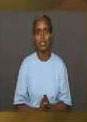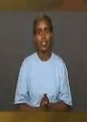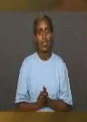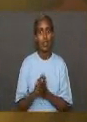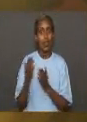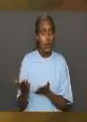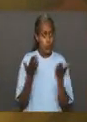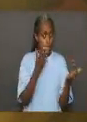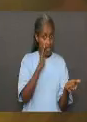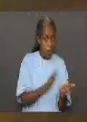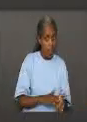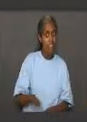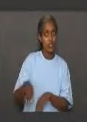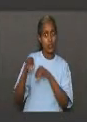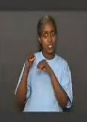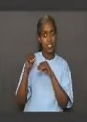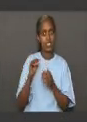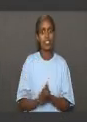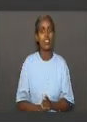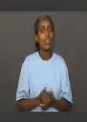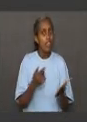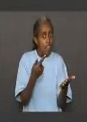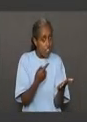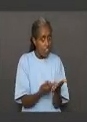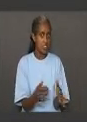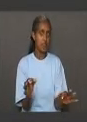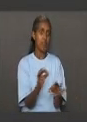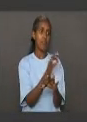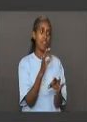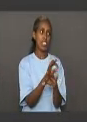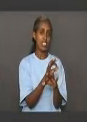Welcome back, students. Here is our function.